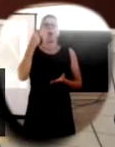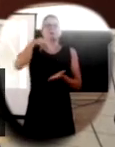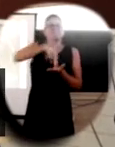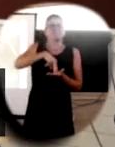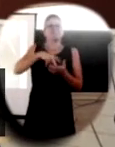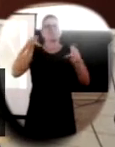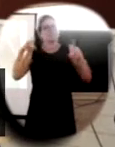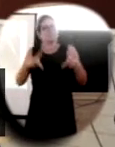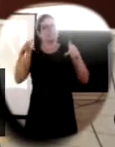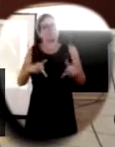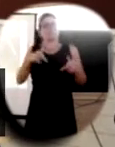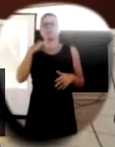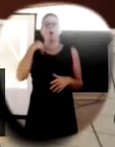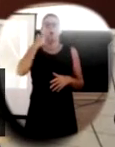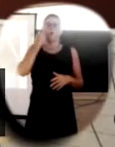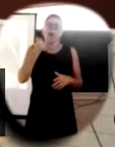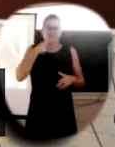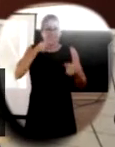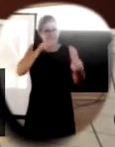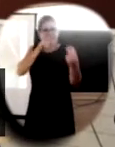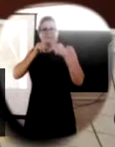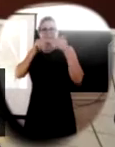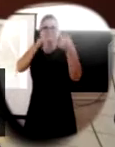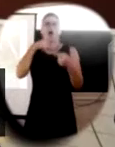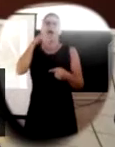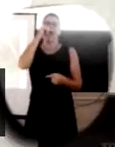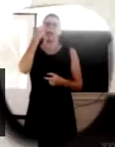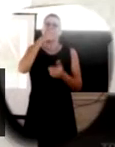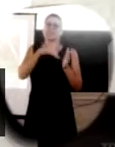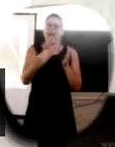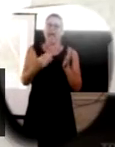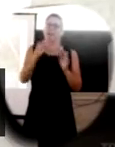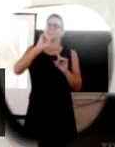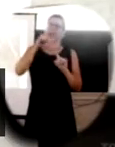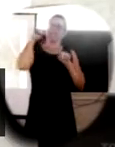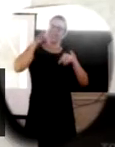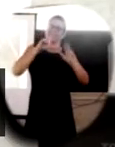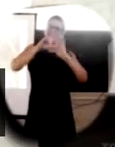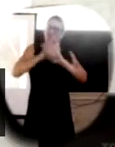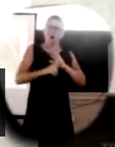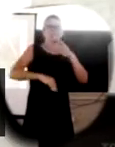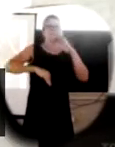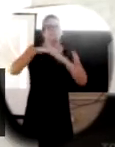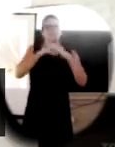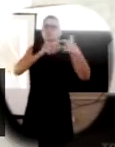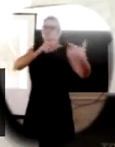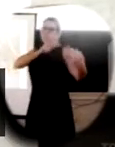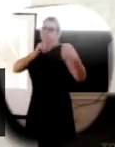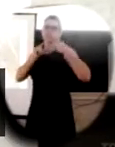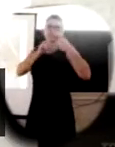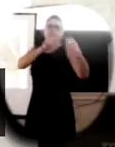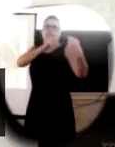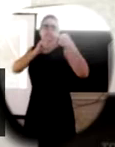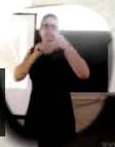endured over the following weeks and I really can laugh about now. But at that time, they were pretty full on, to say the least. I think he